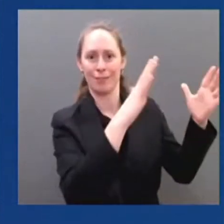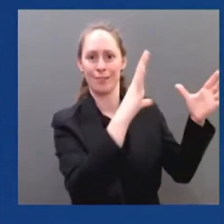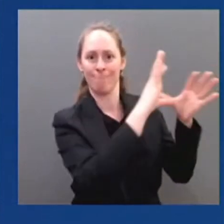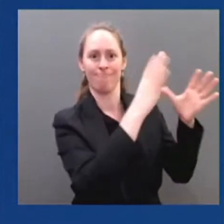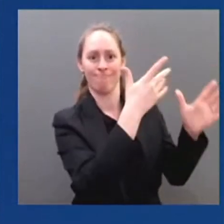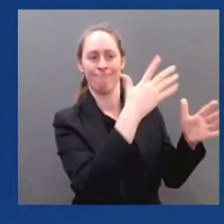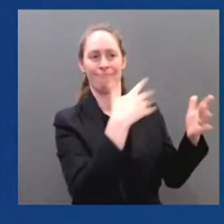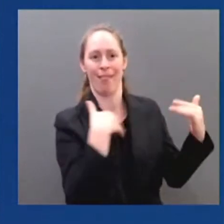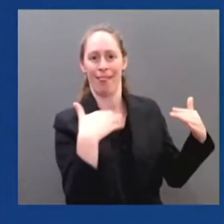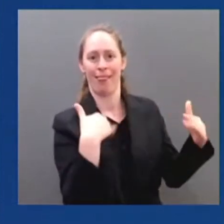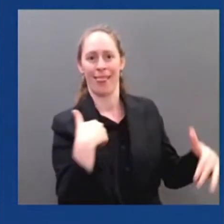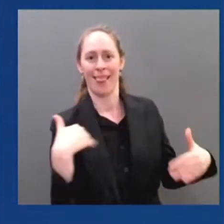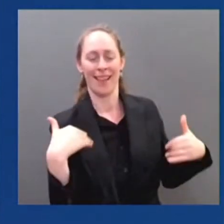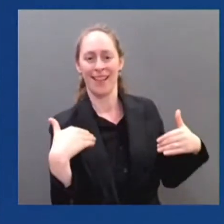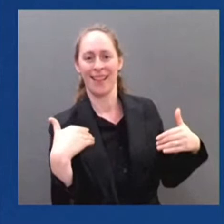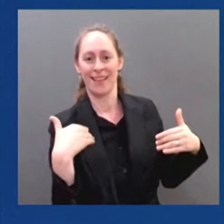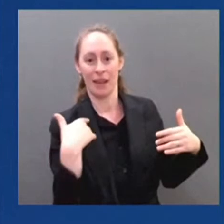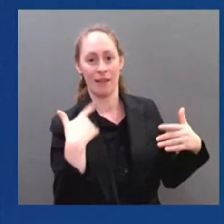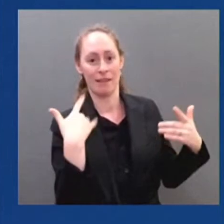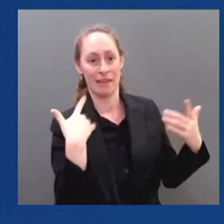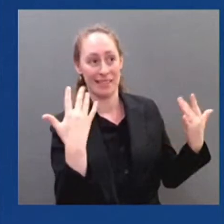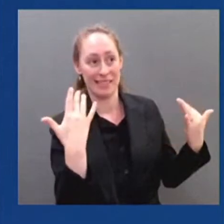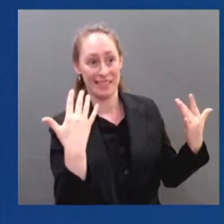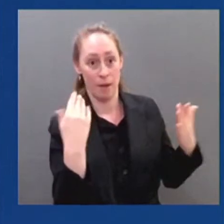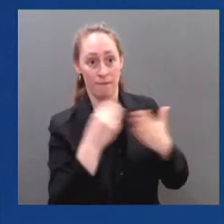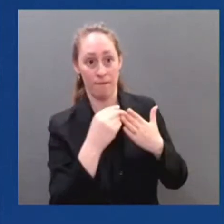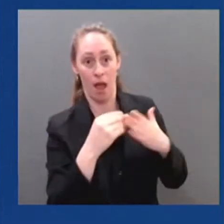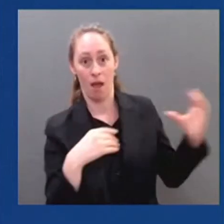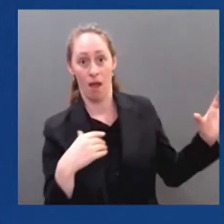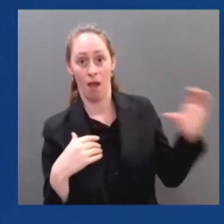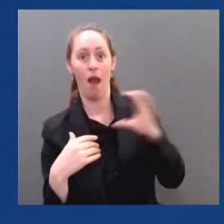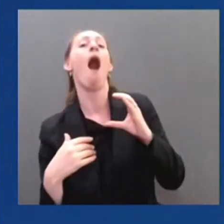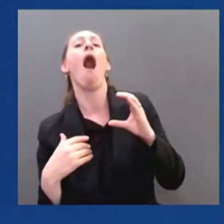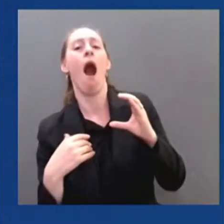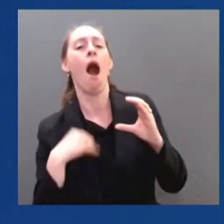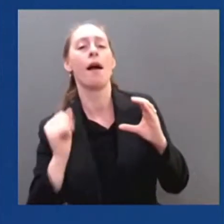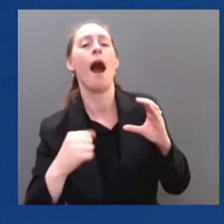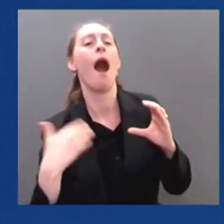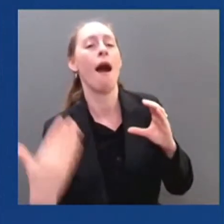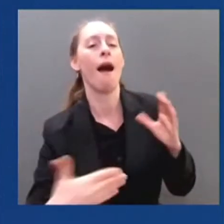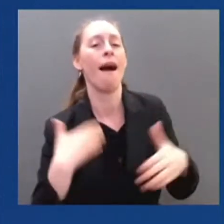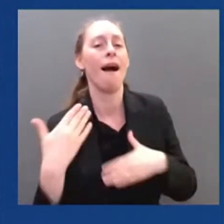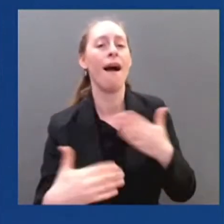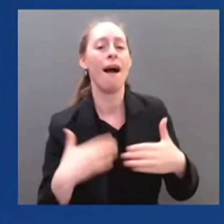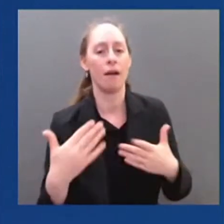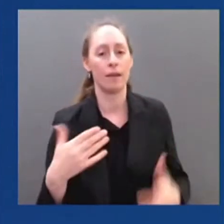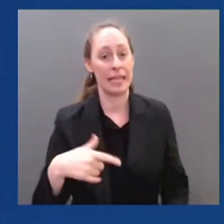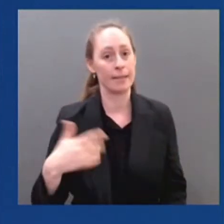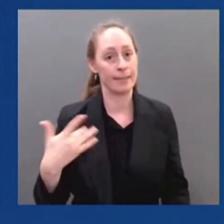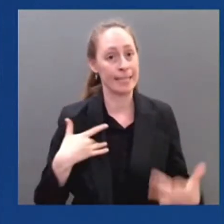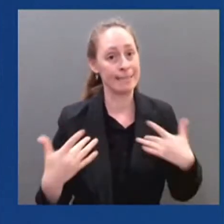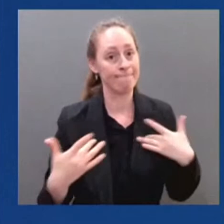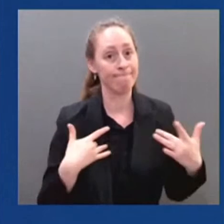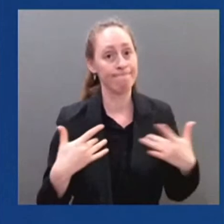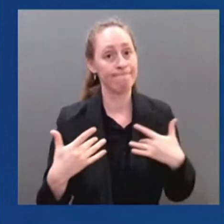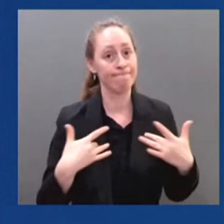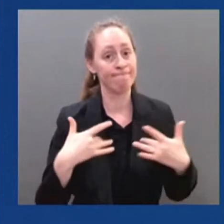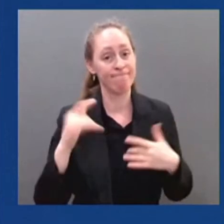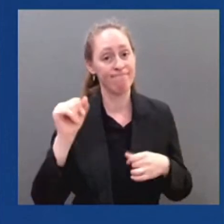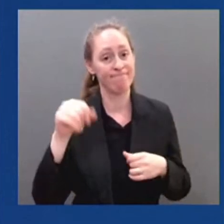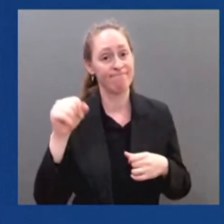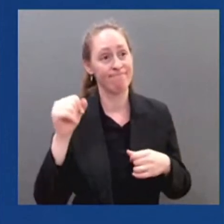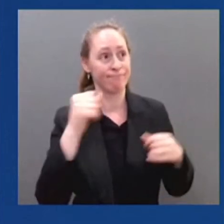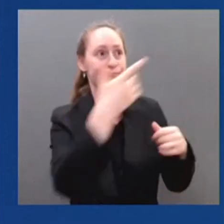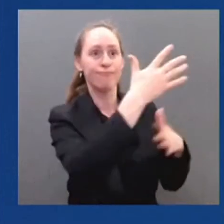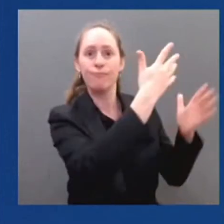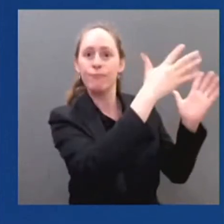together. So this is a problem, right? And we want to make sure that when these vaccines get authorized by the FDA and